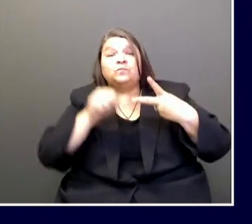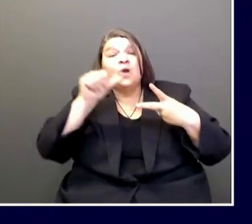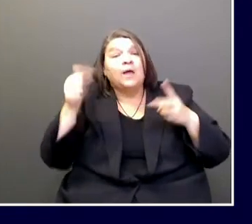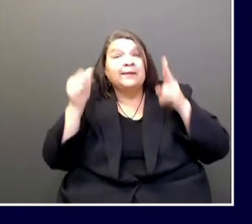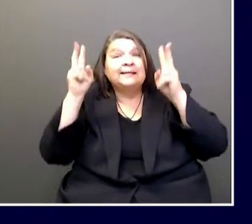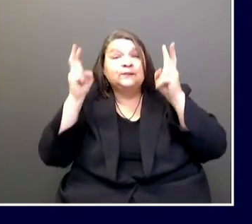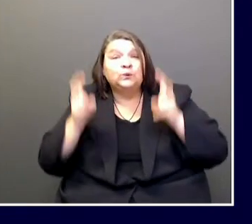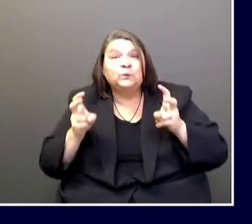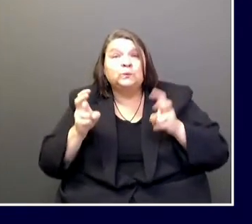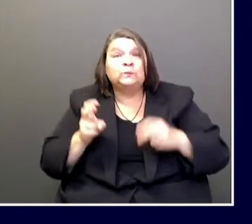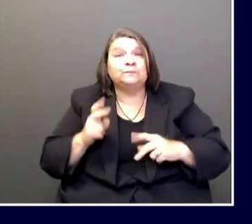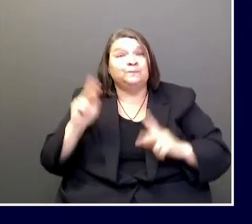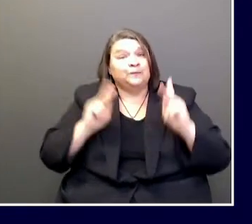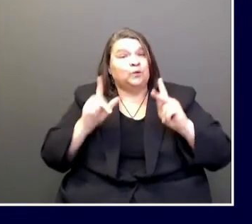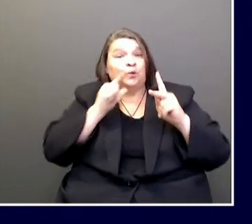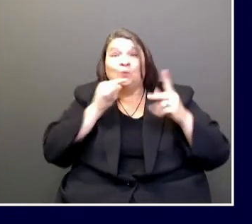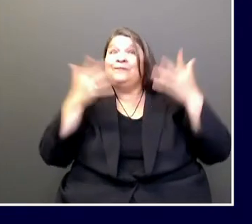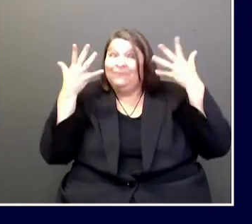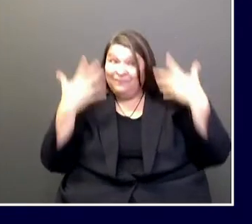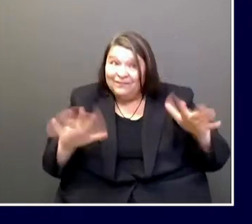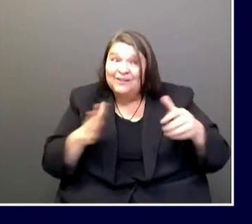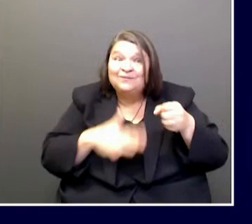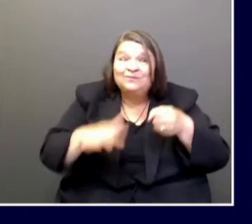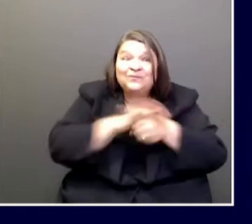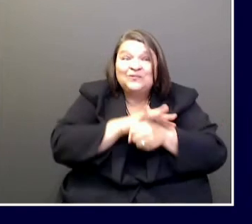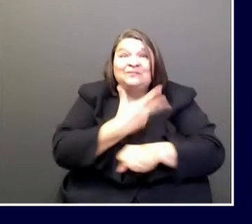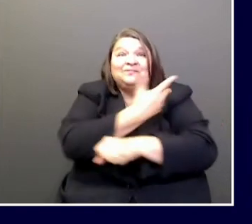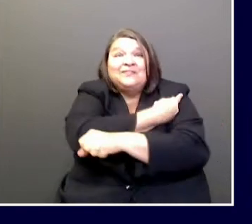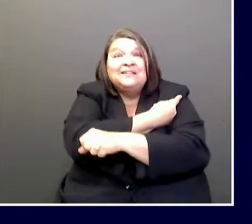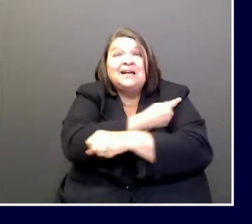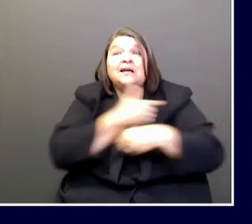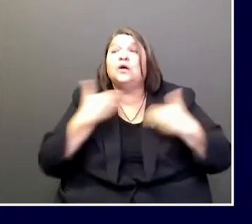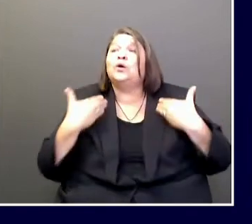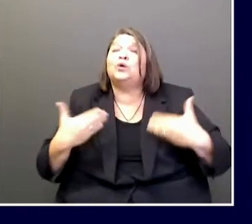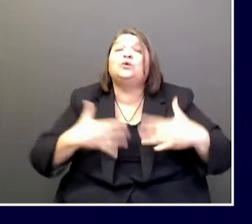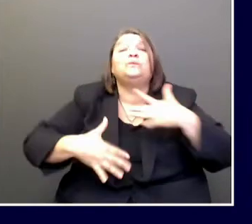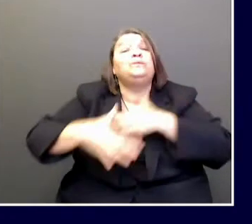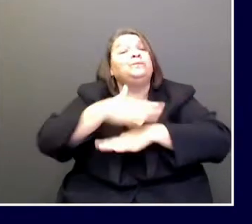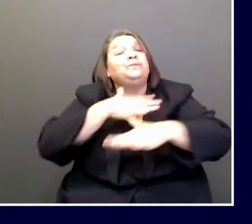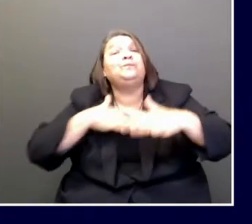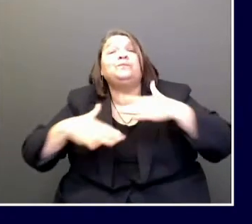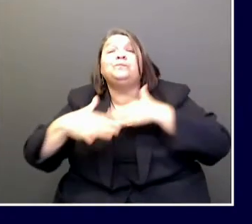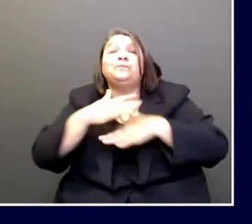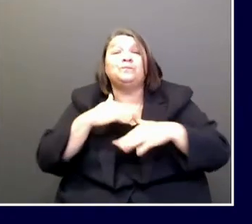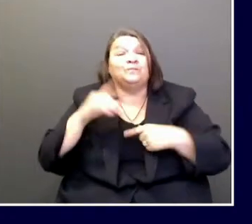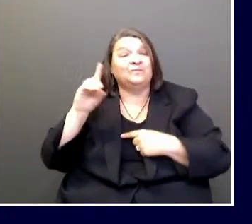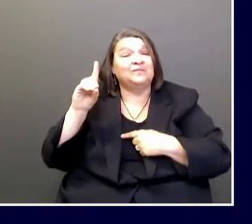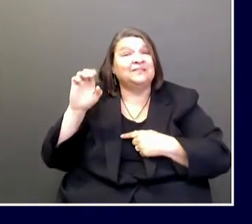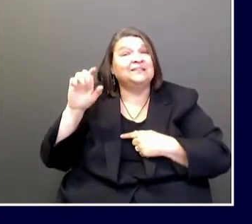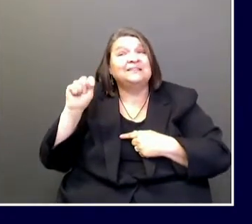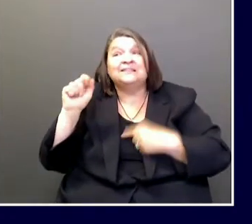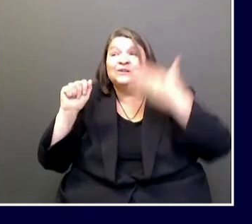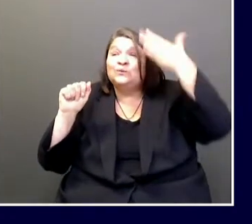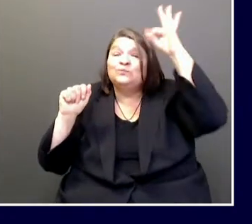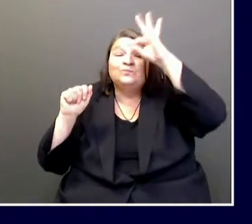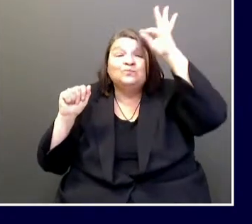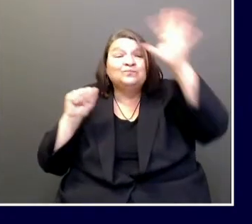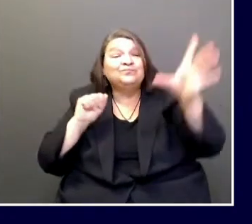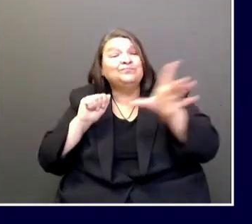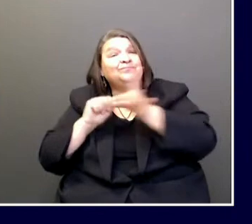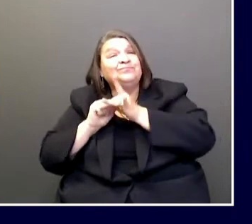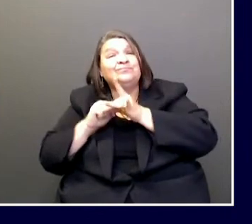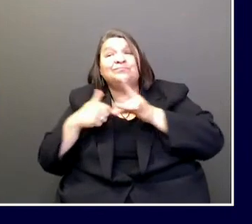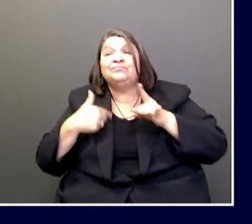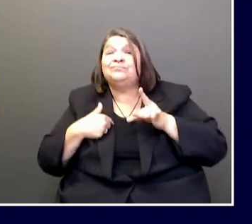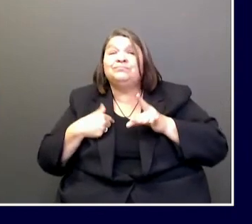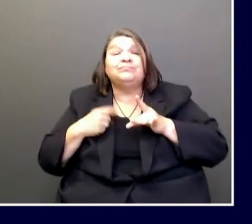fully vaccinated, driven mainly by the Delta variant, which seems to generate more of these escape cases. That's